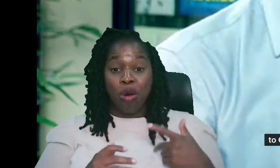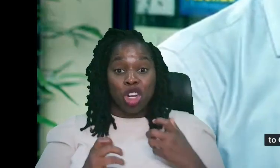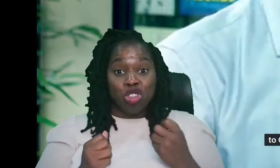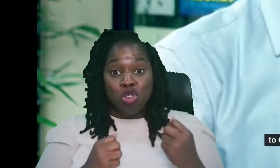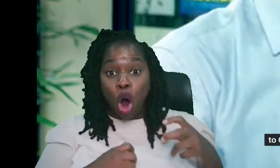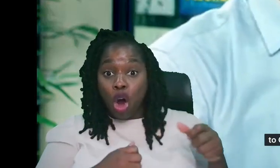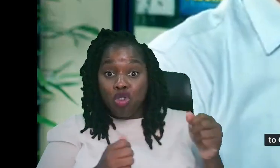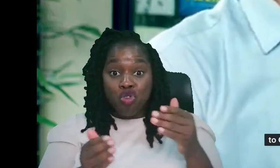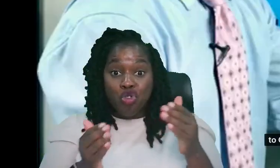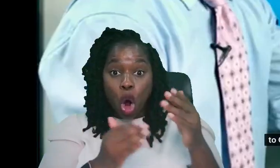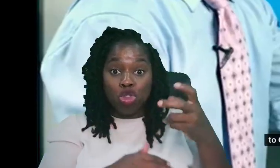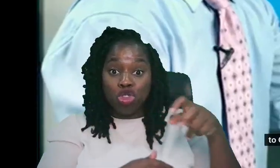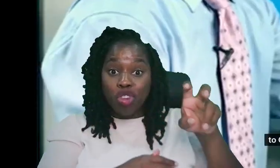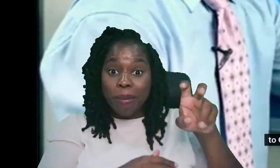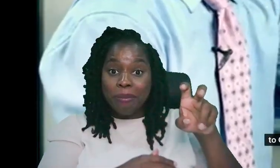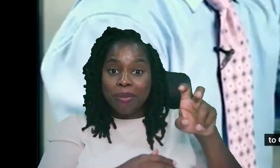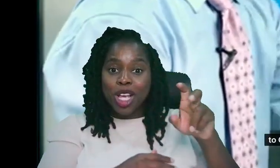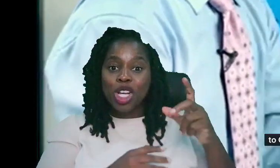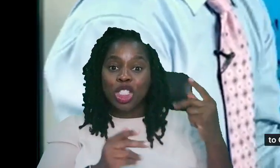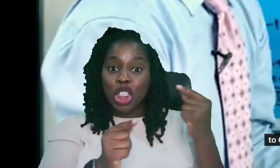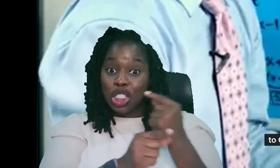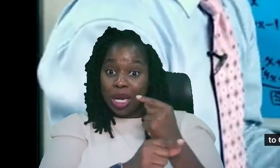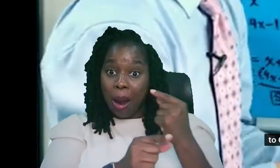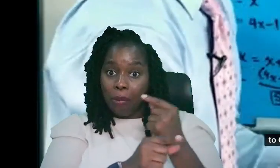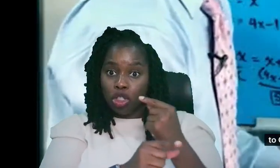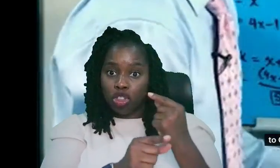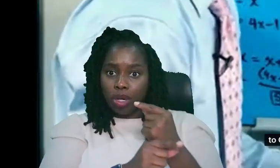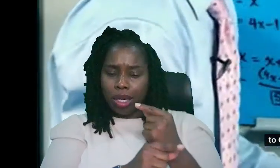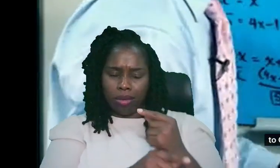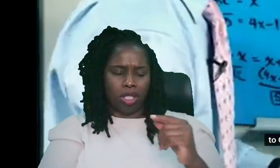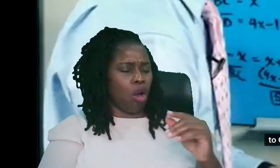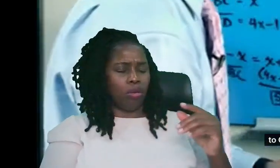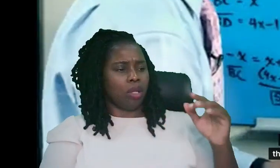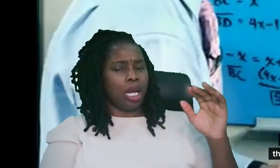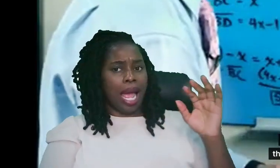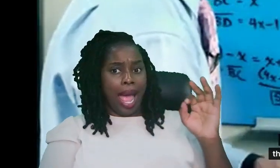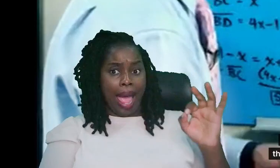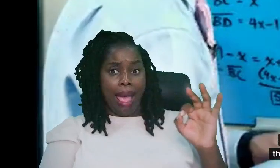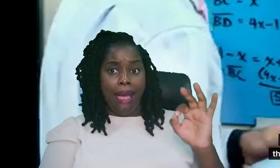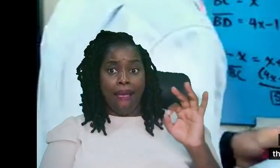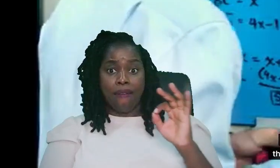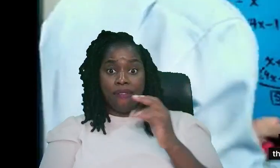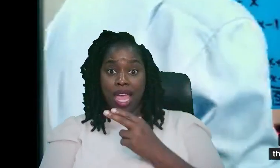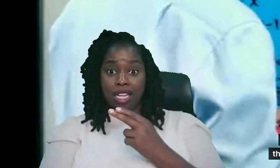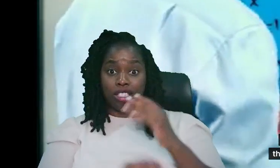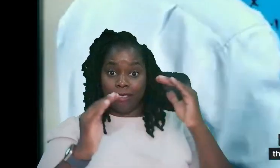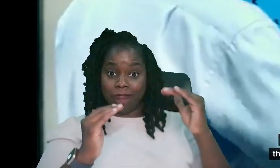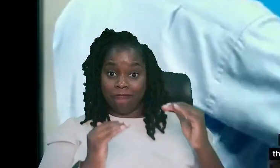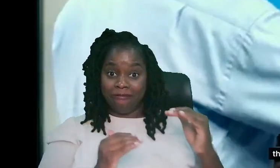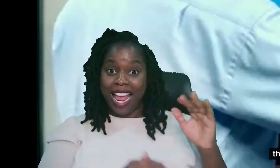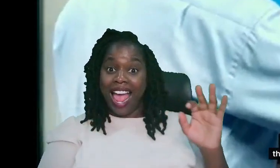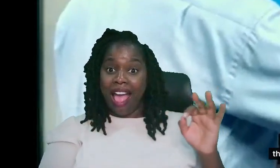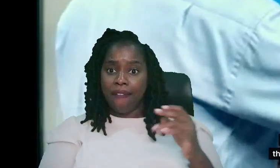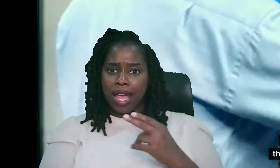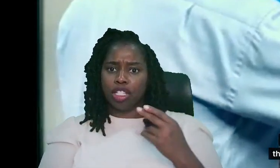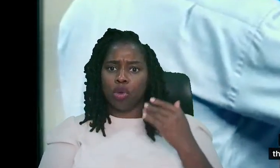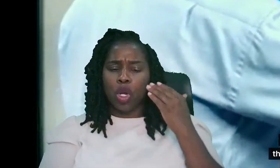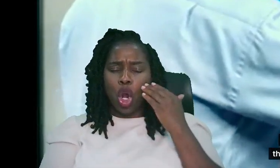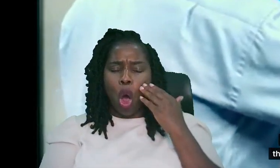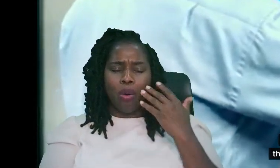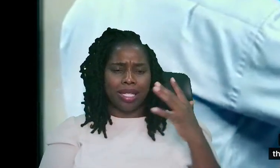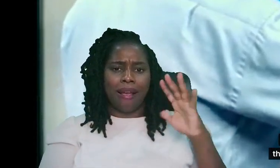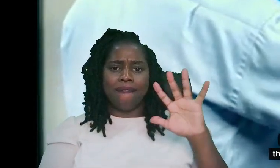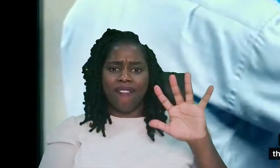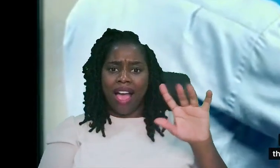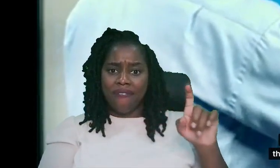All right, we're going to find out FH. Well, what we're told is that FG is 5x minus 4, so